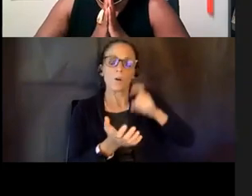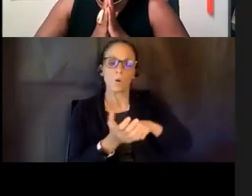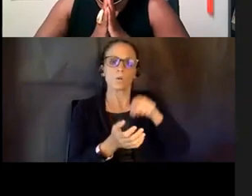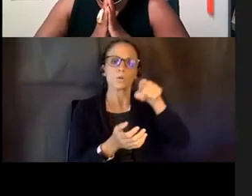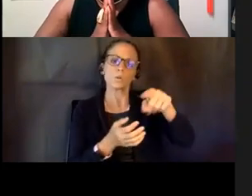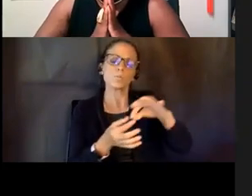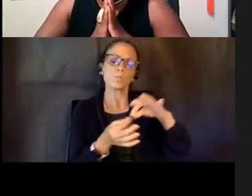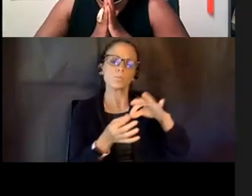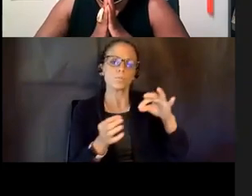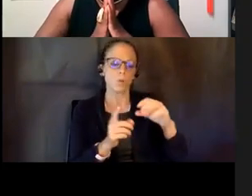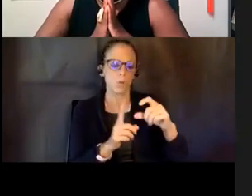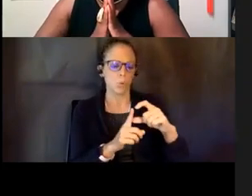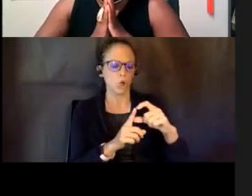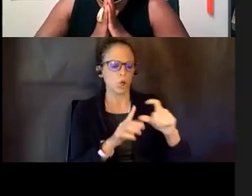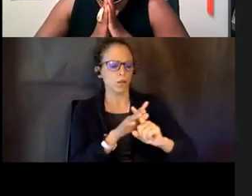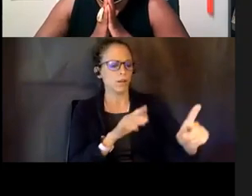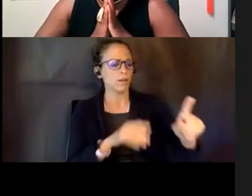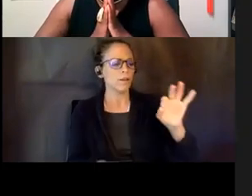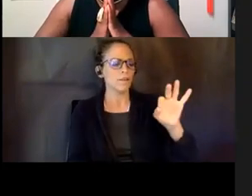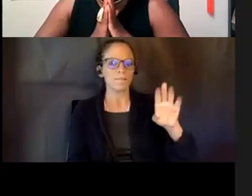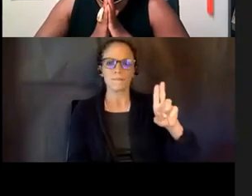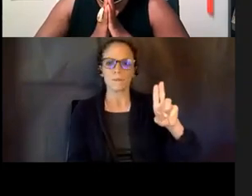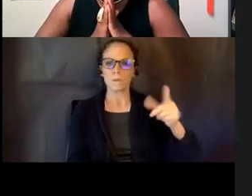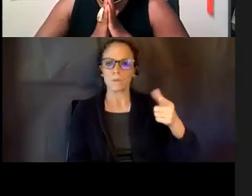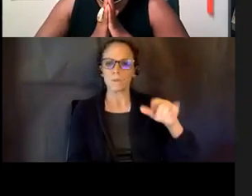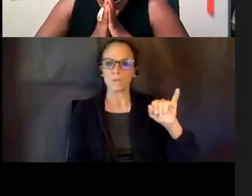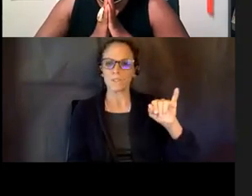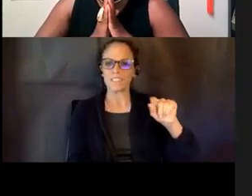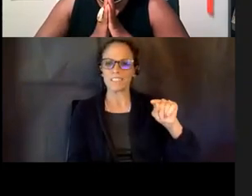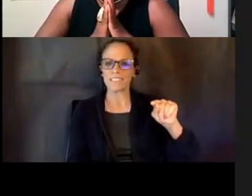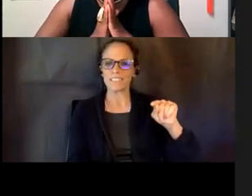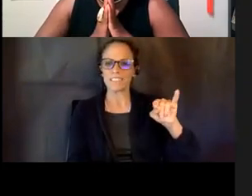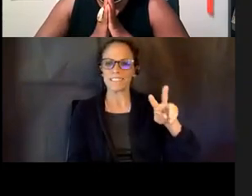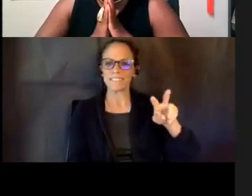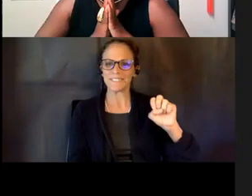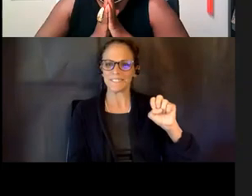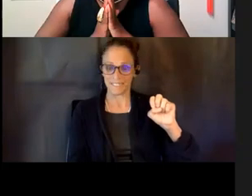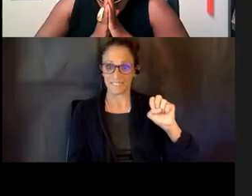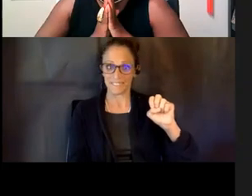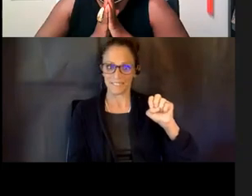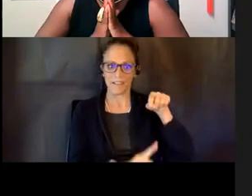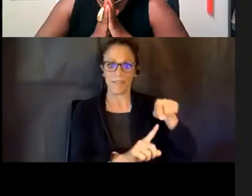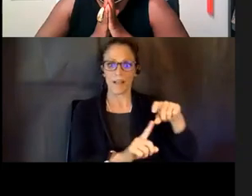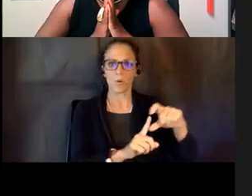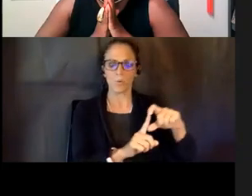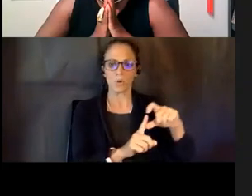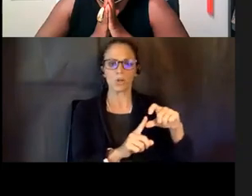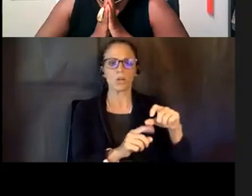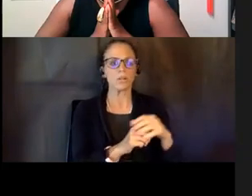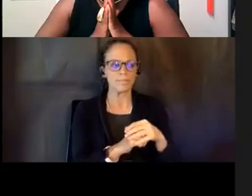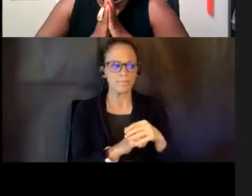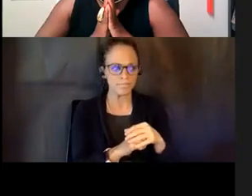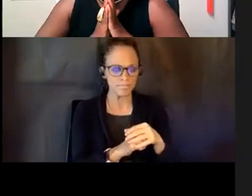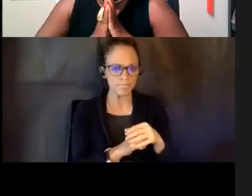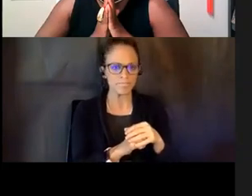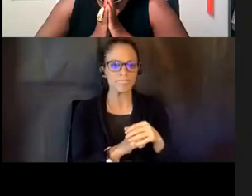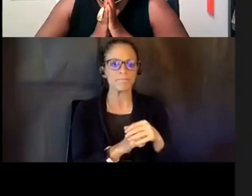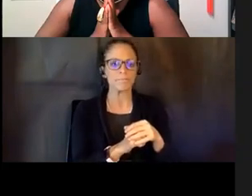the word fugitive was used when you were talking about fugitive slave laws. And I think a lot about how fugitivity is